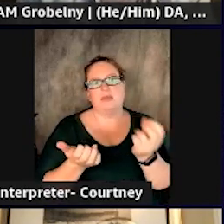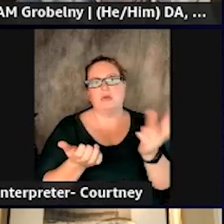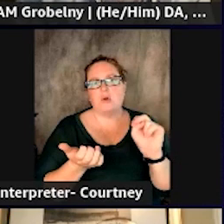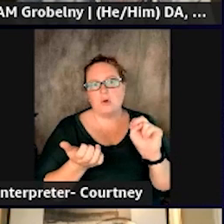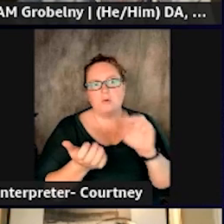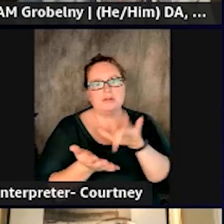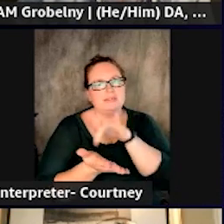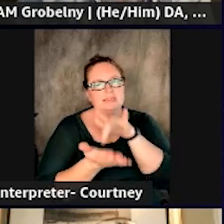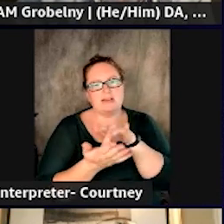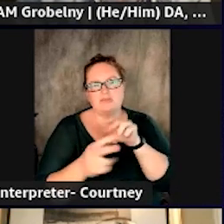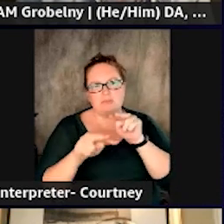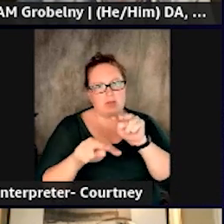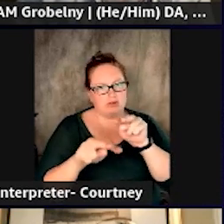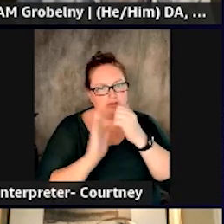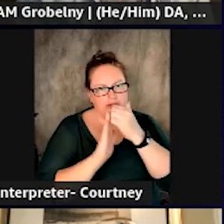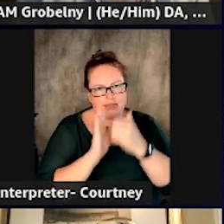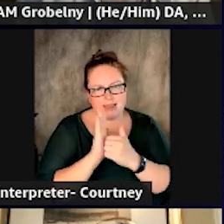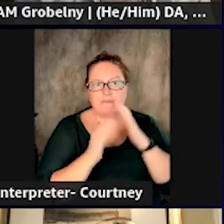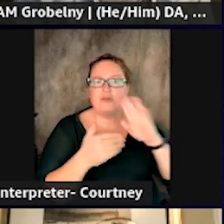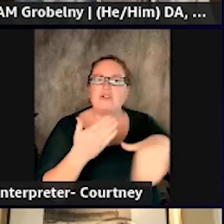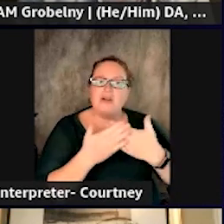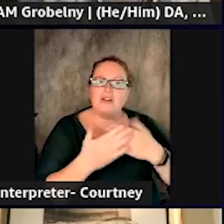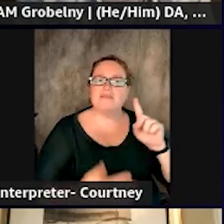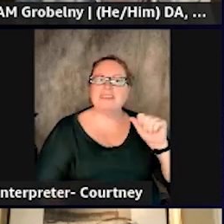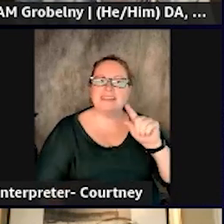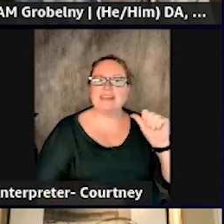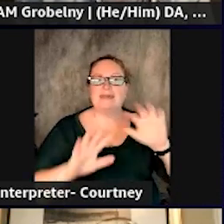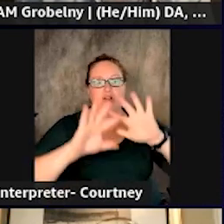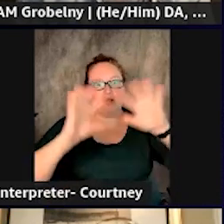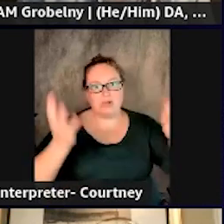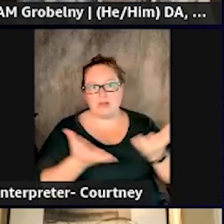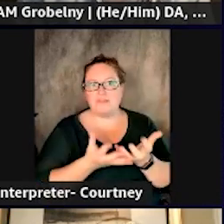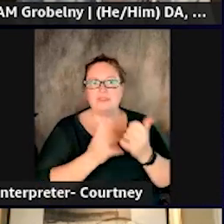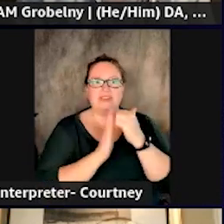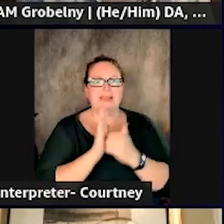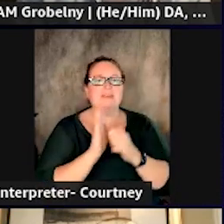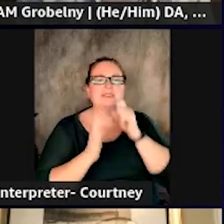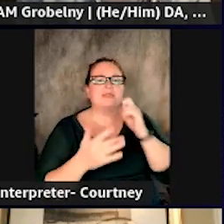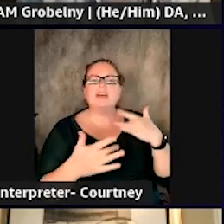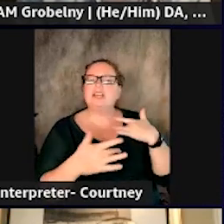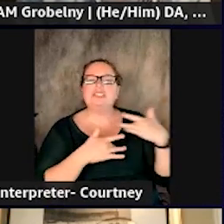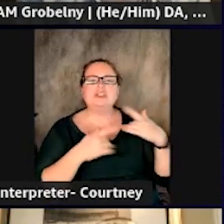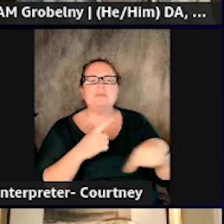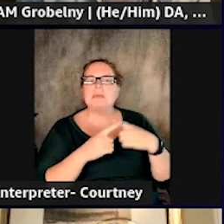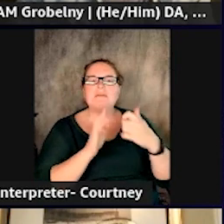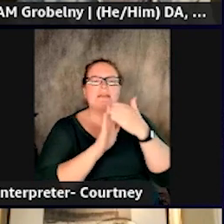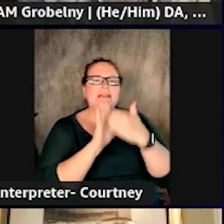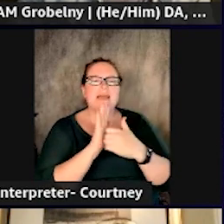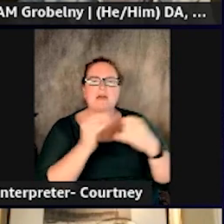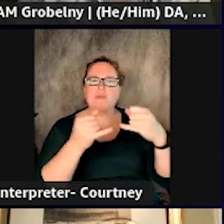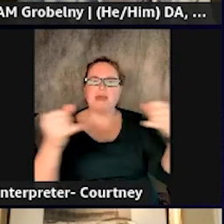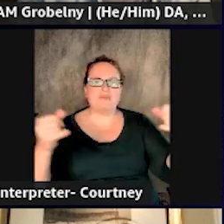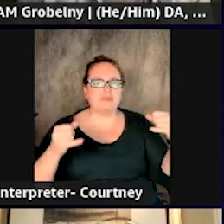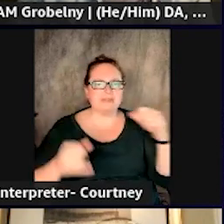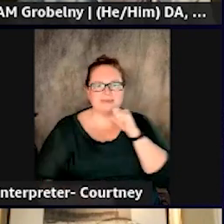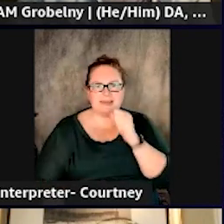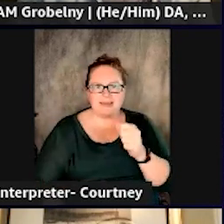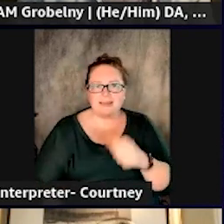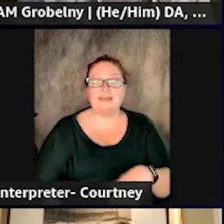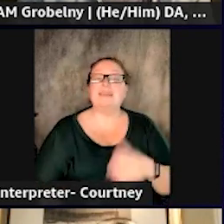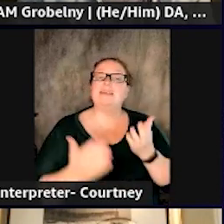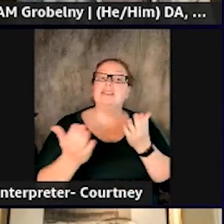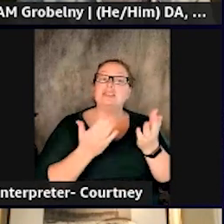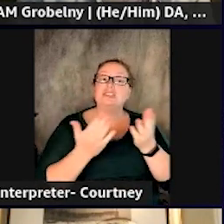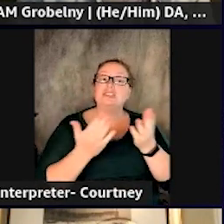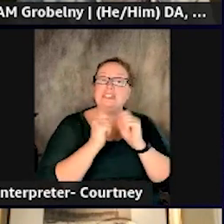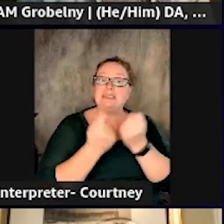account to see all of the data across their accounts. So they're not even concerned with the account boundaries. In that case, your service team usually already